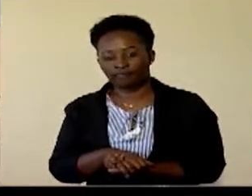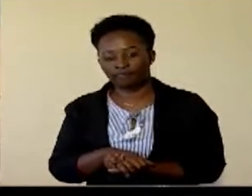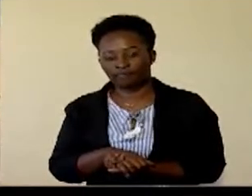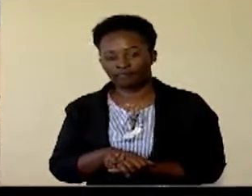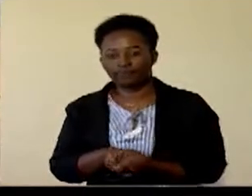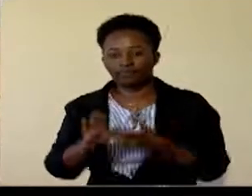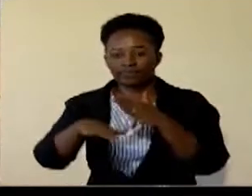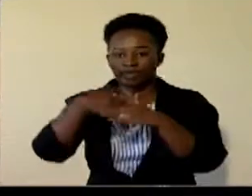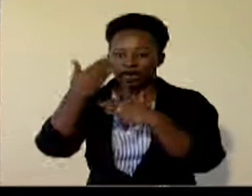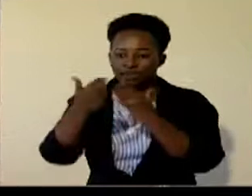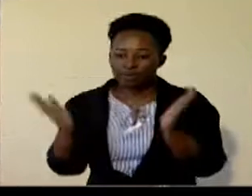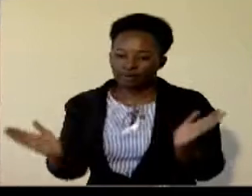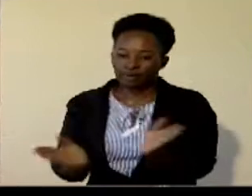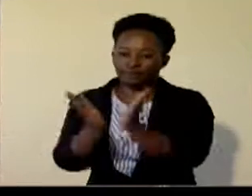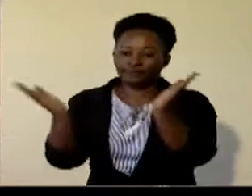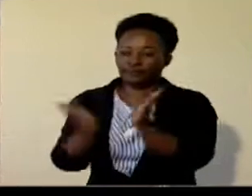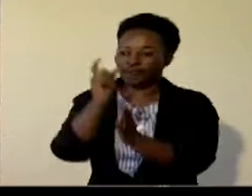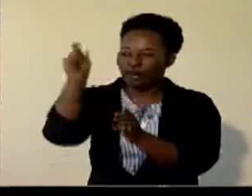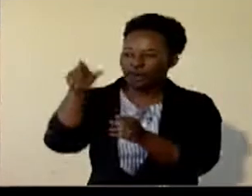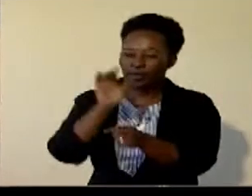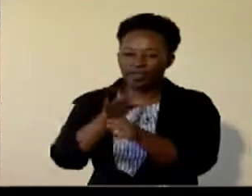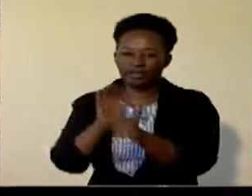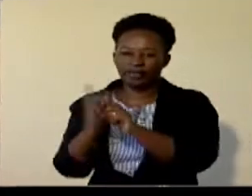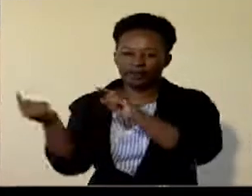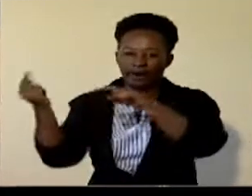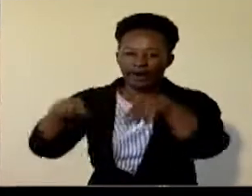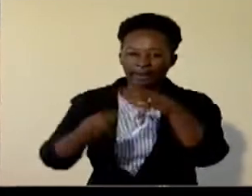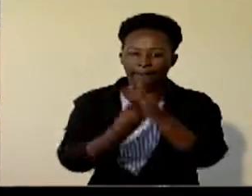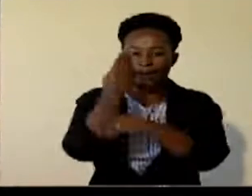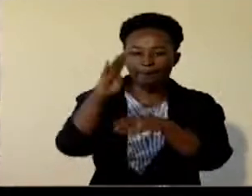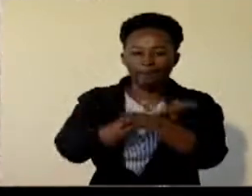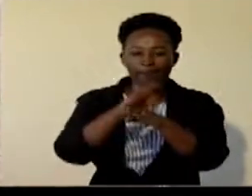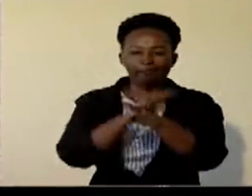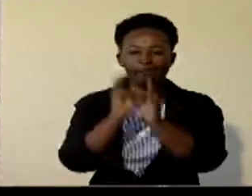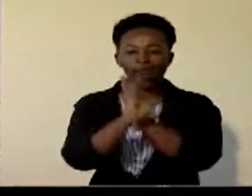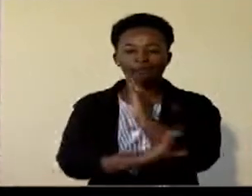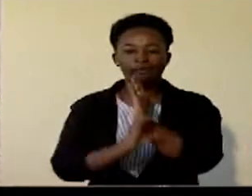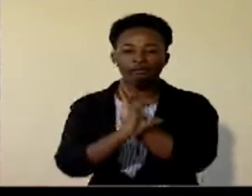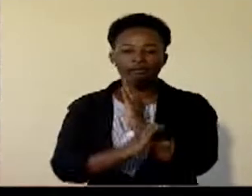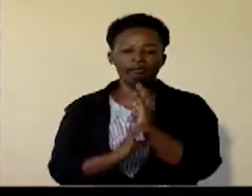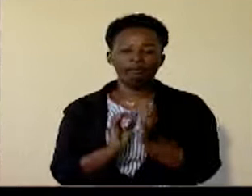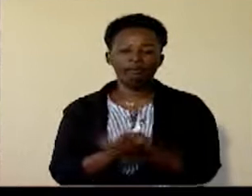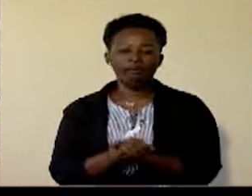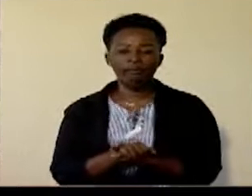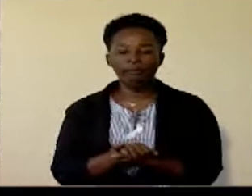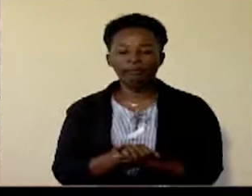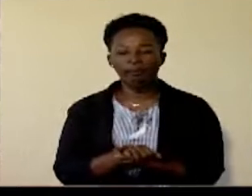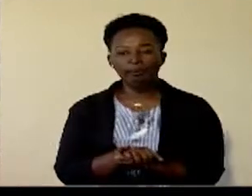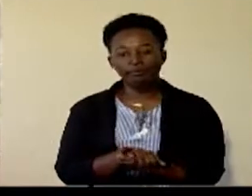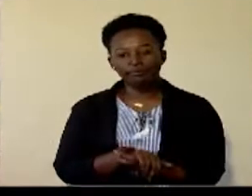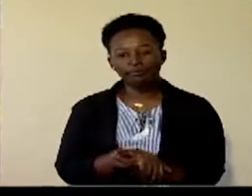in order to encourage people to invest, in order to encourage